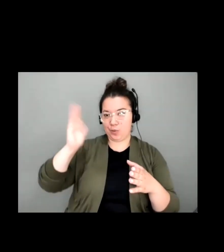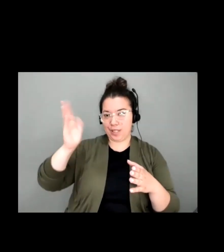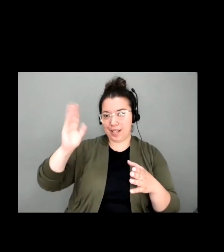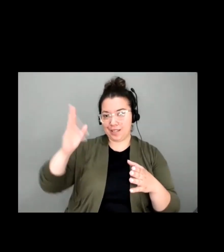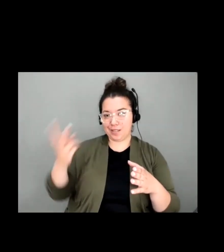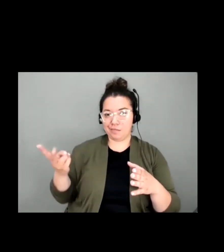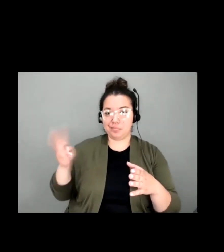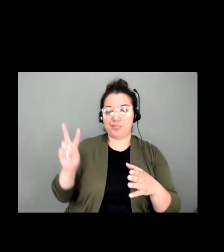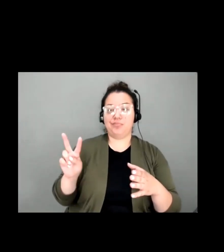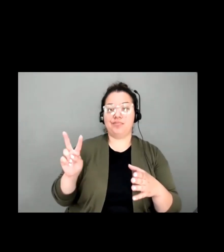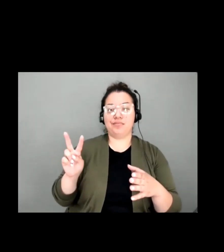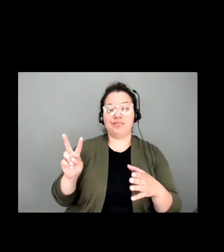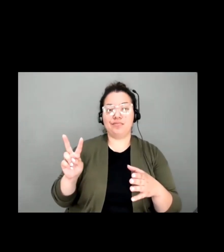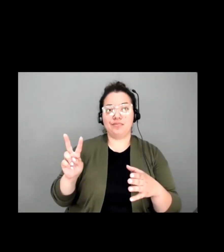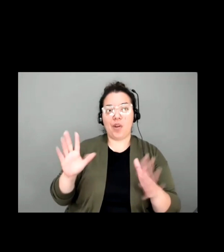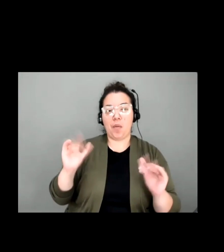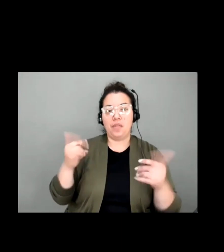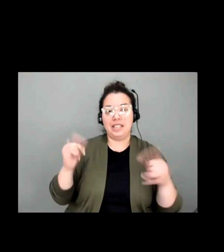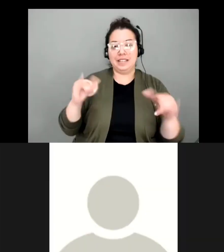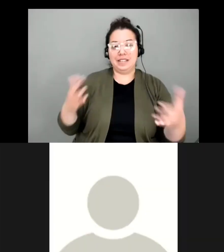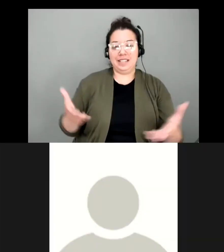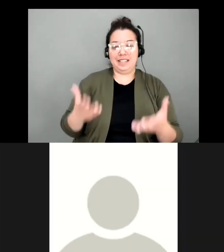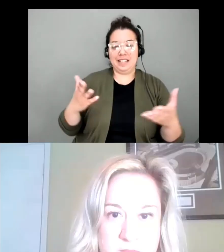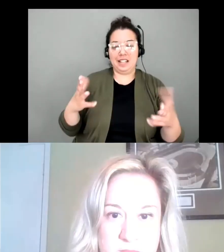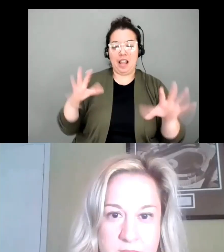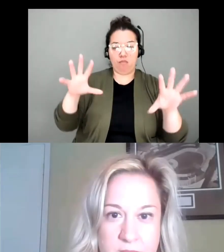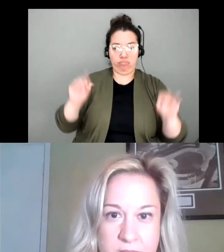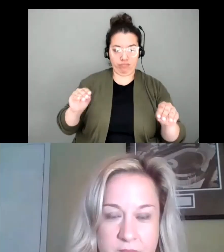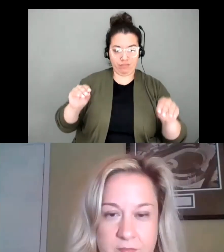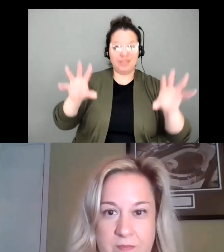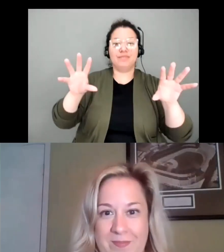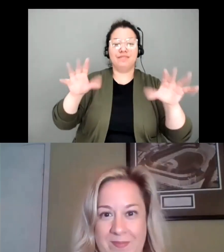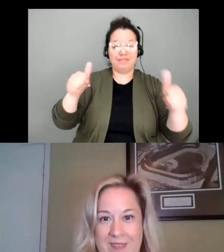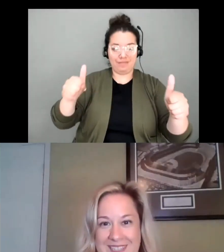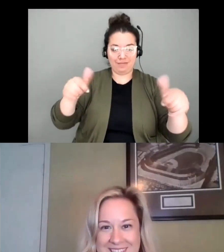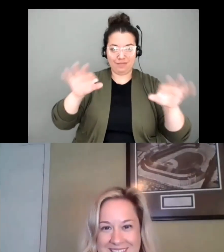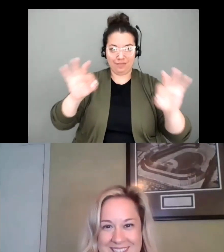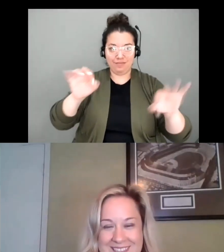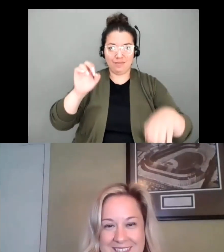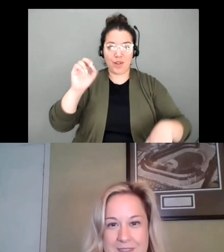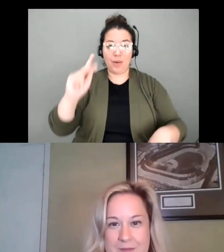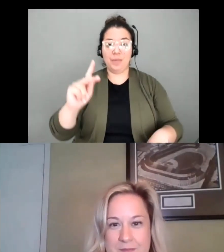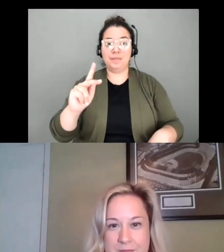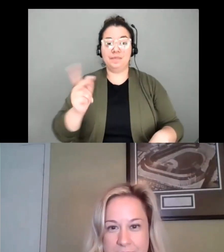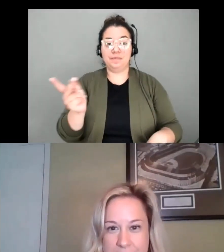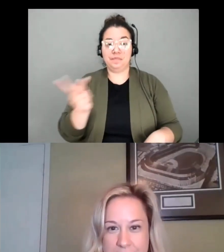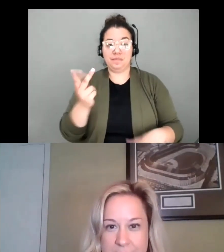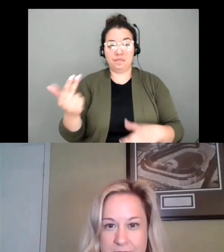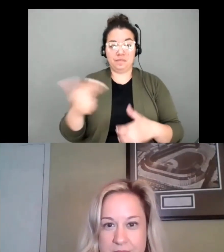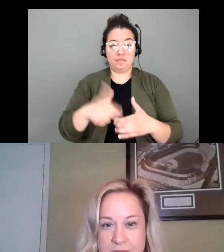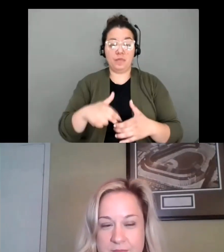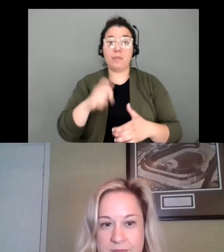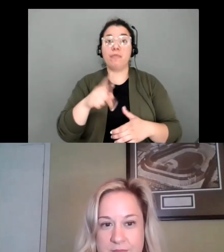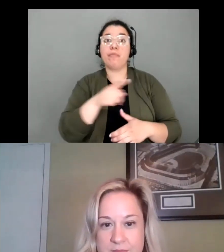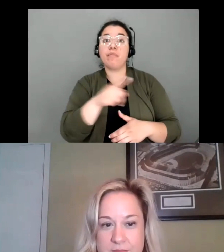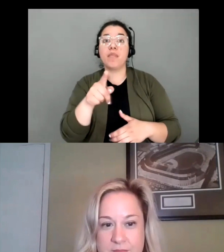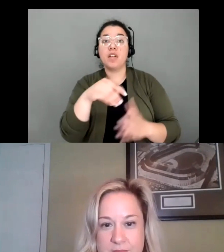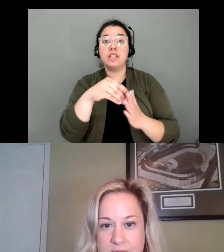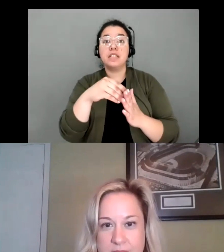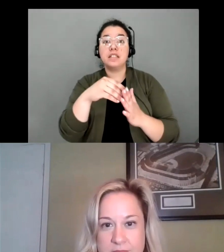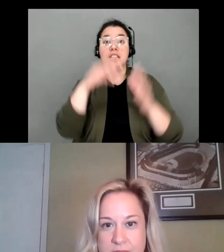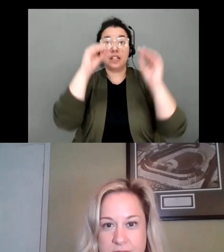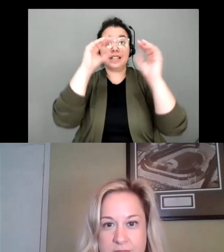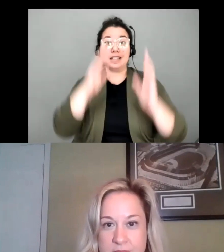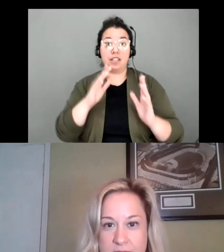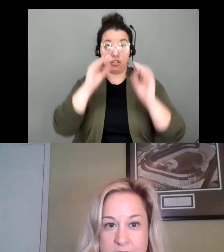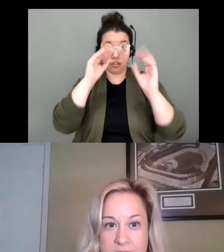Hopefully they're still with us here. I had them turn off their screens. There they are. As we bring them in, let us know, teachers, those of you who are new here,